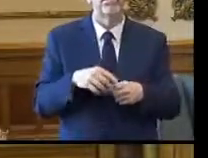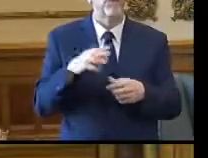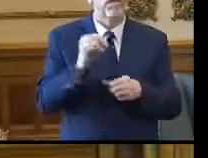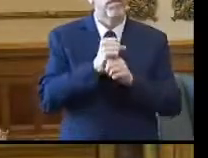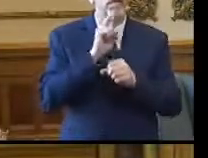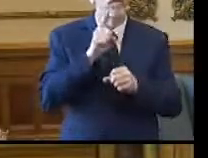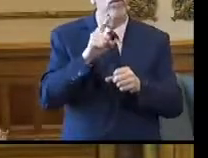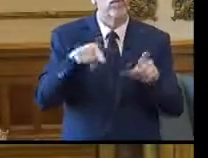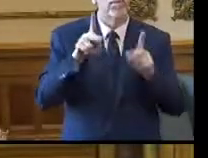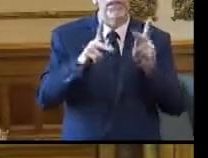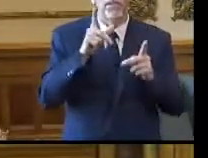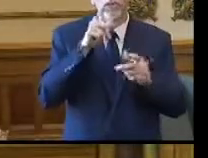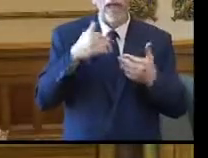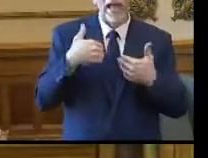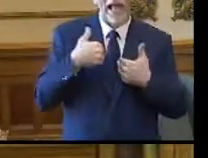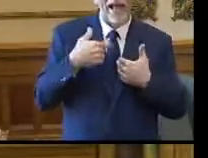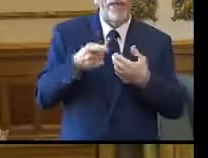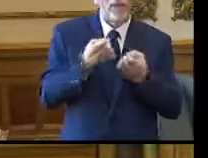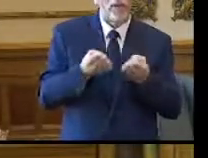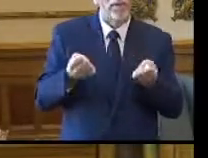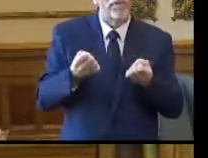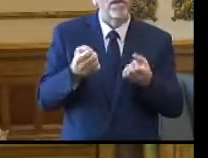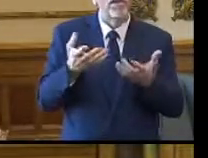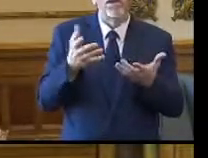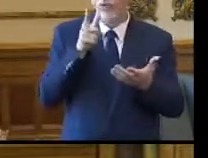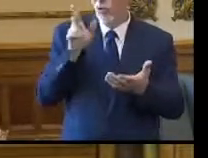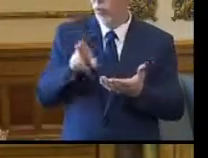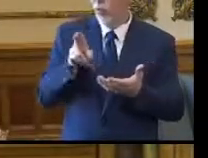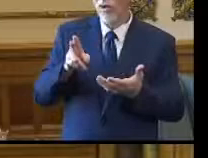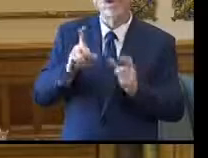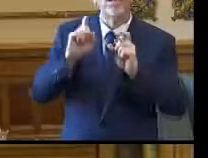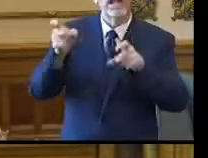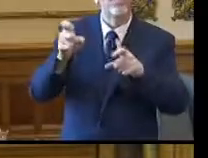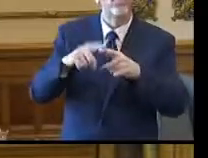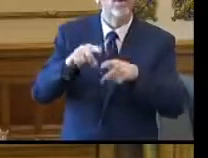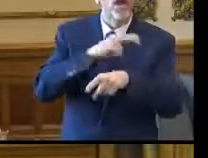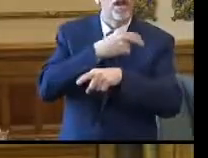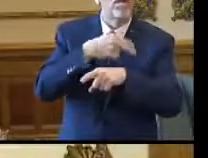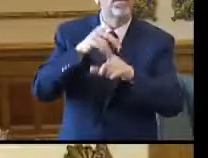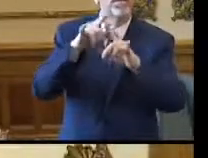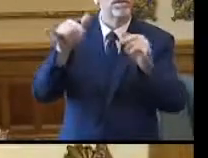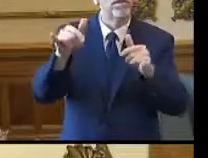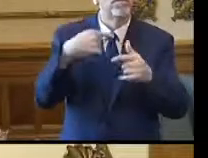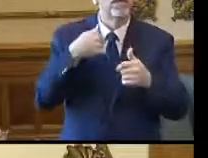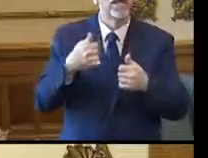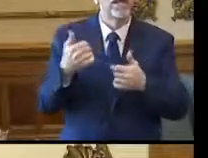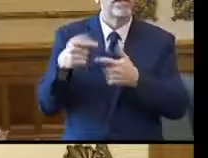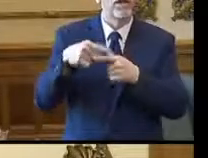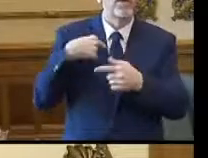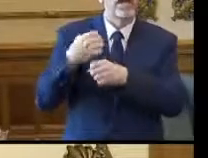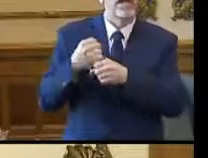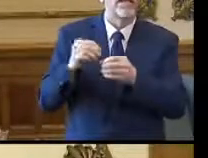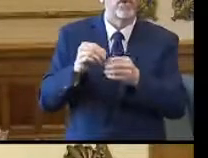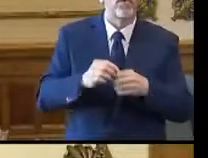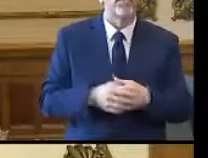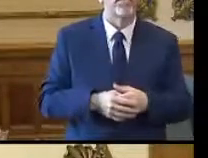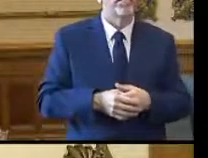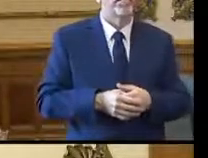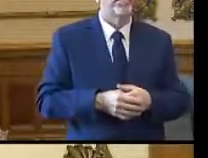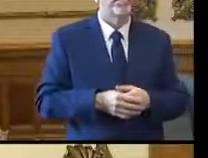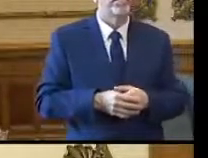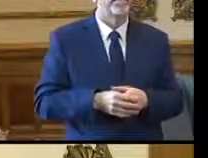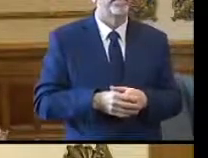have individuals that have this to their facilities as we continue to acquire more. Just a shout out and a thank